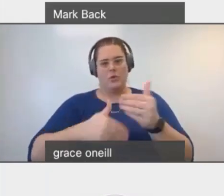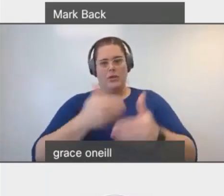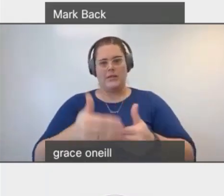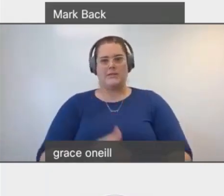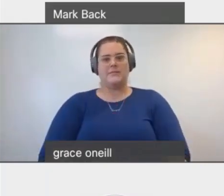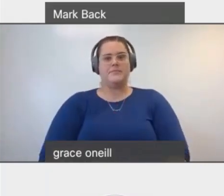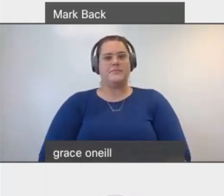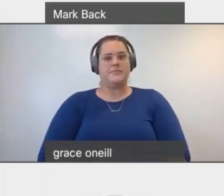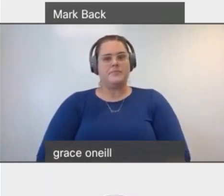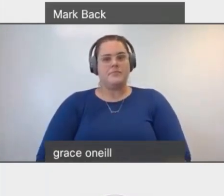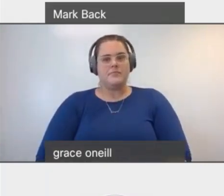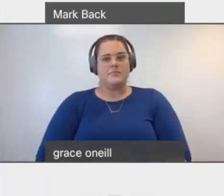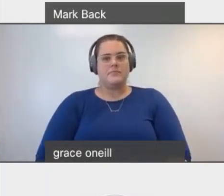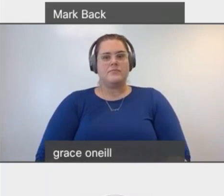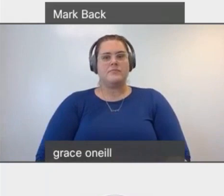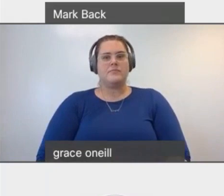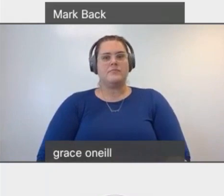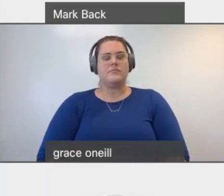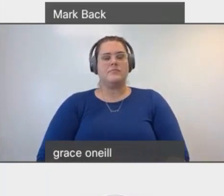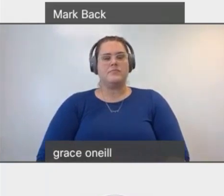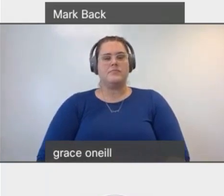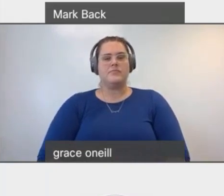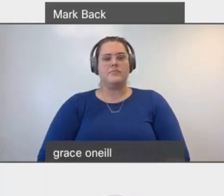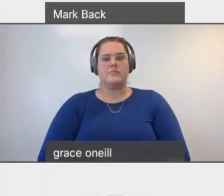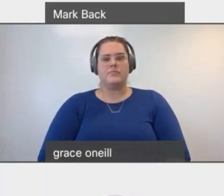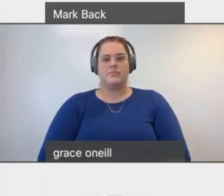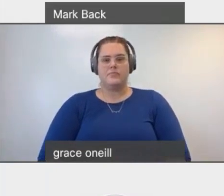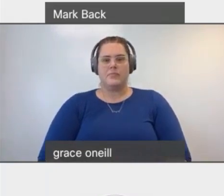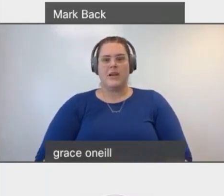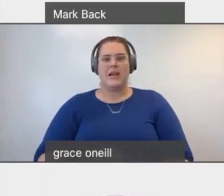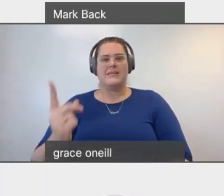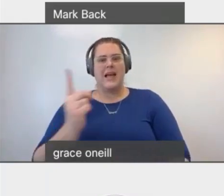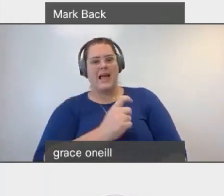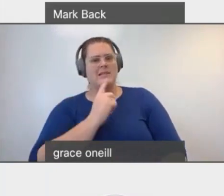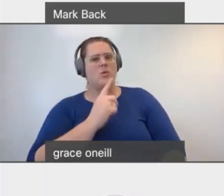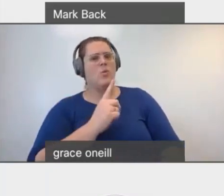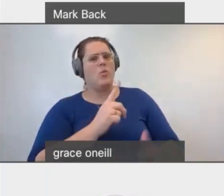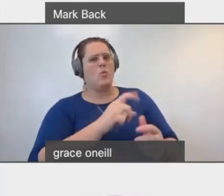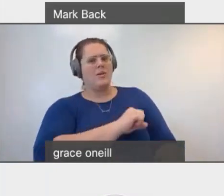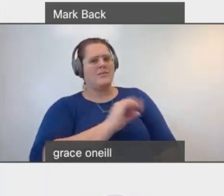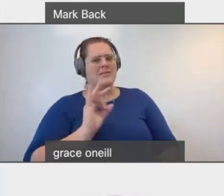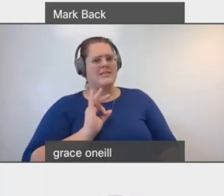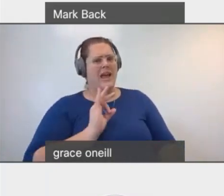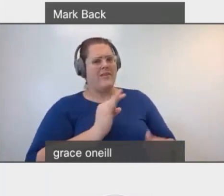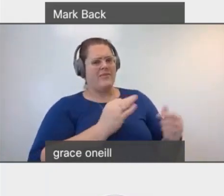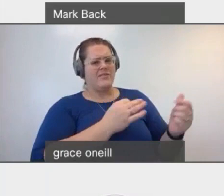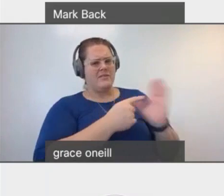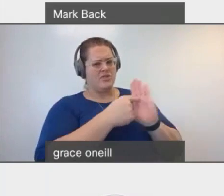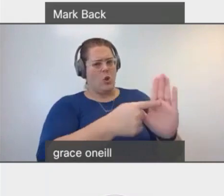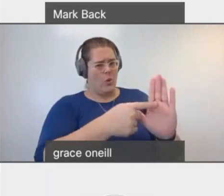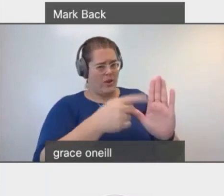So right now, what staff is bringing back is a confirmation that they completed their status on the portal. It doesn't tell you exactly what they